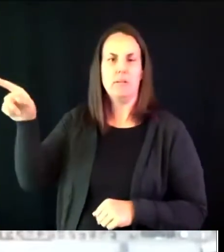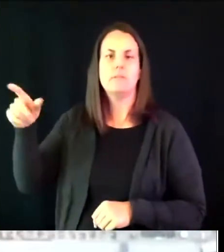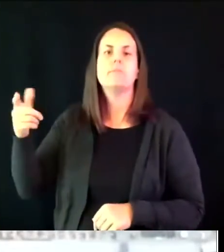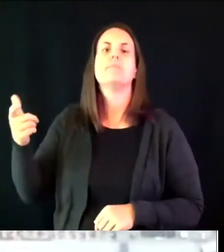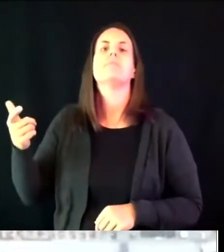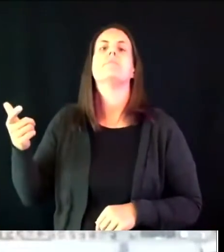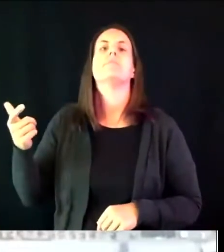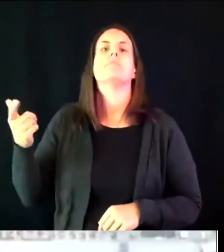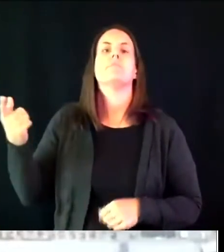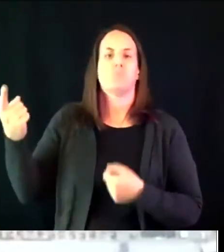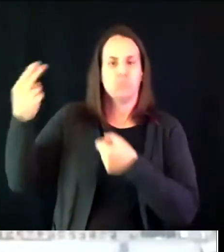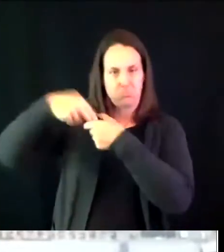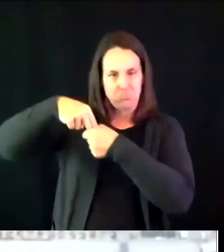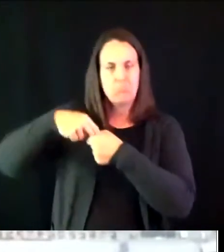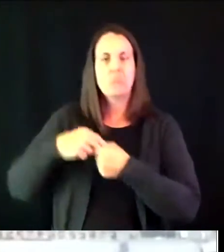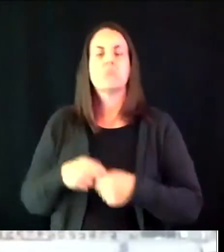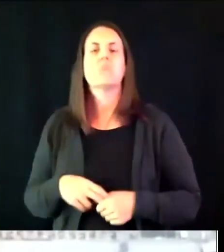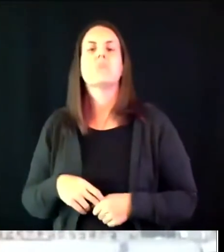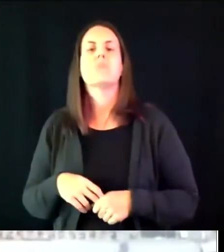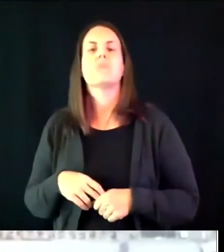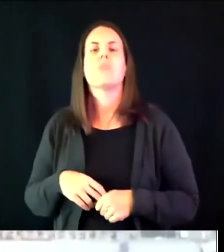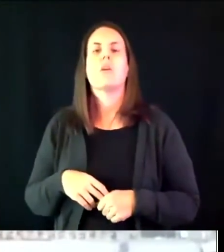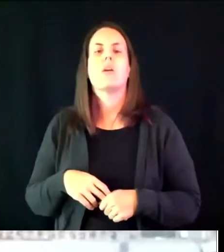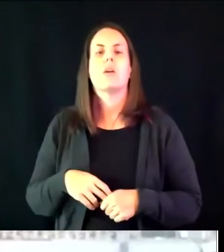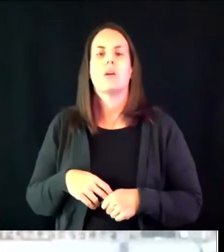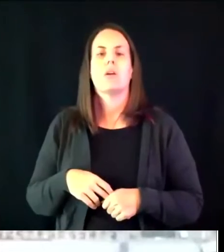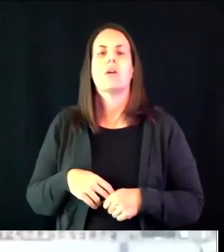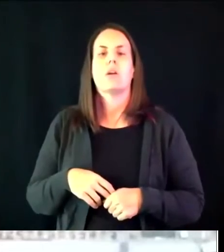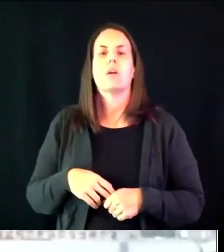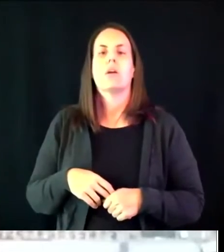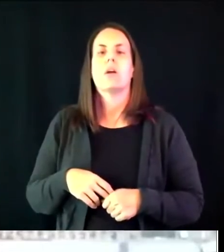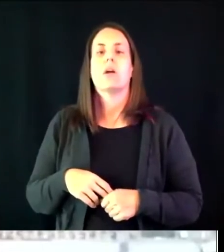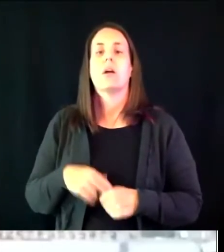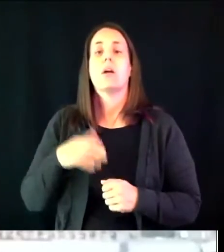it was interesting just rounding with them. Number one,